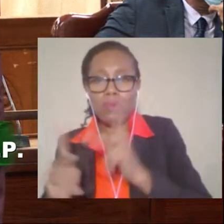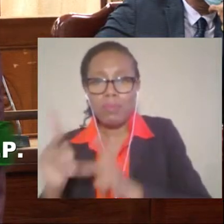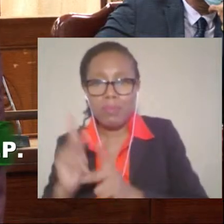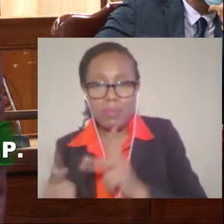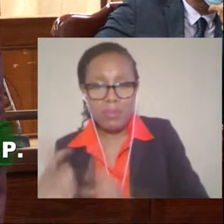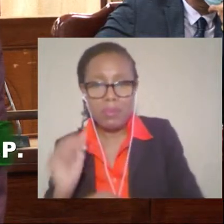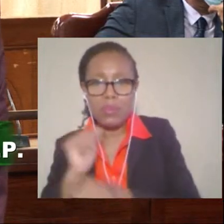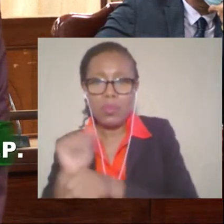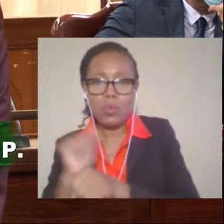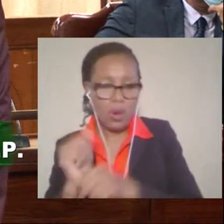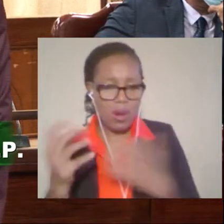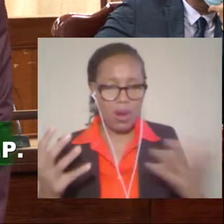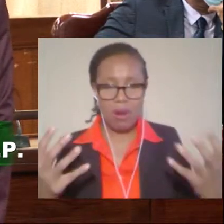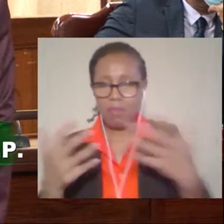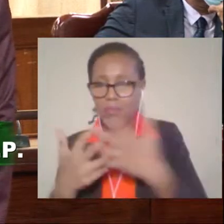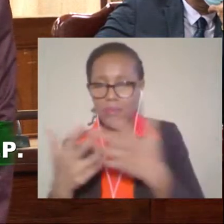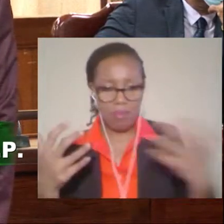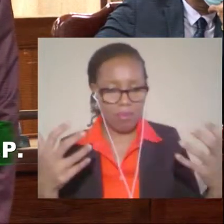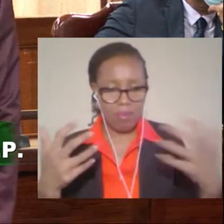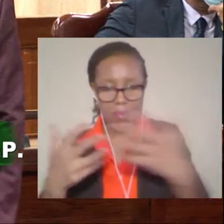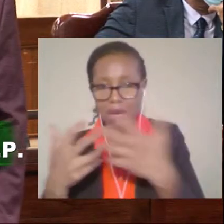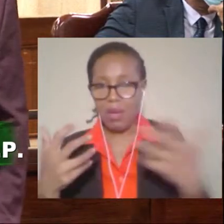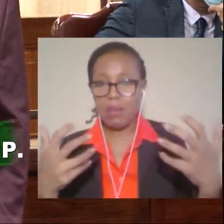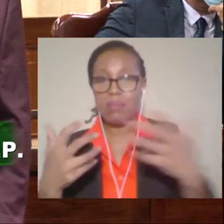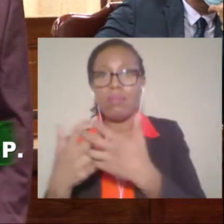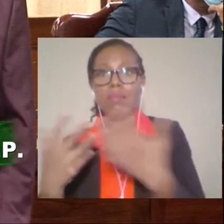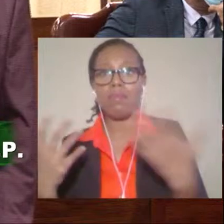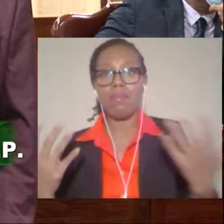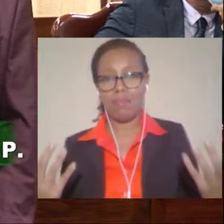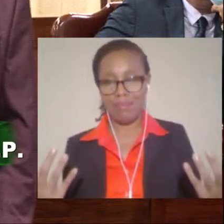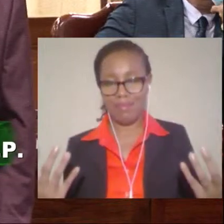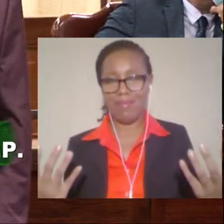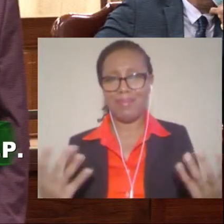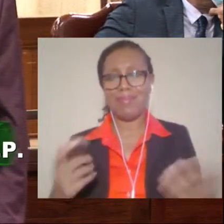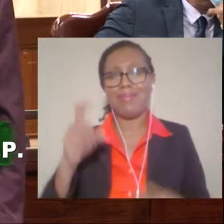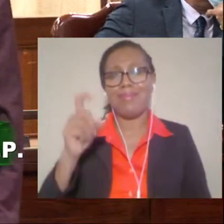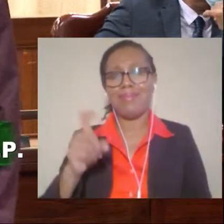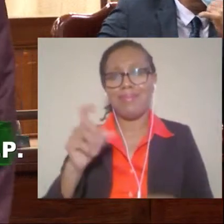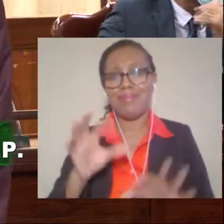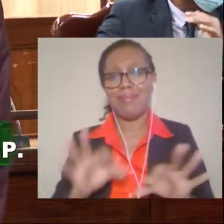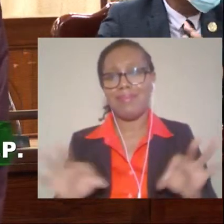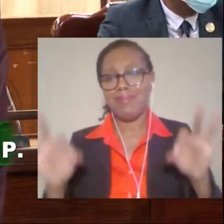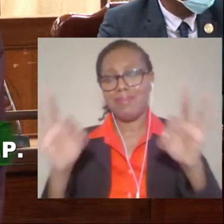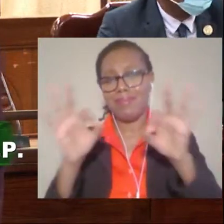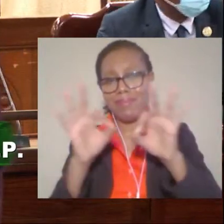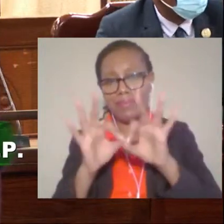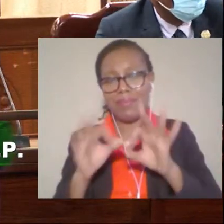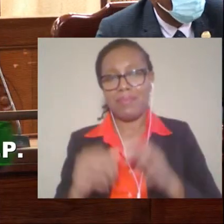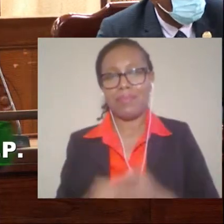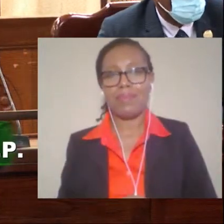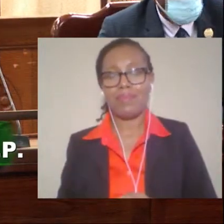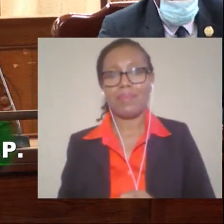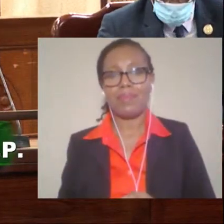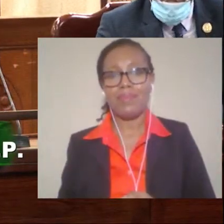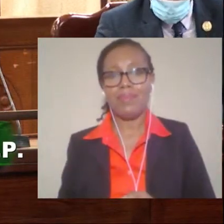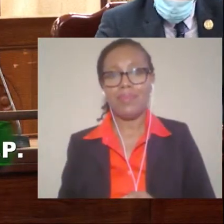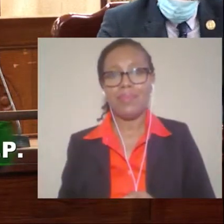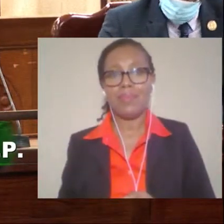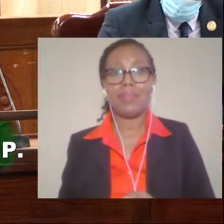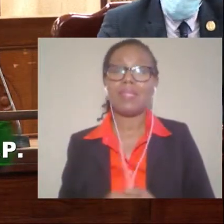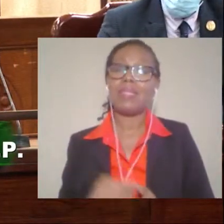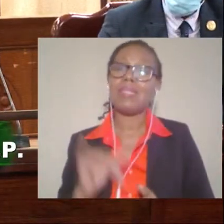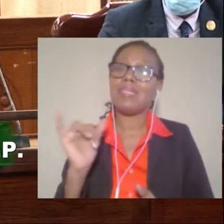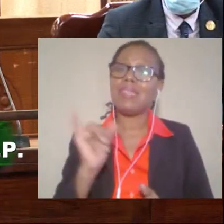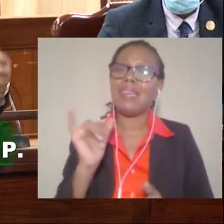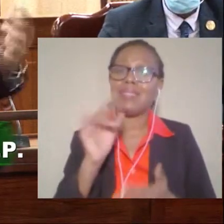agenda. At the tertiary level, that is an obvious problem. Tertiary level invested education